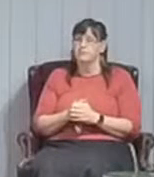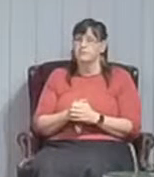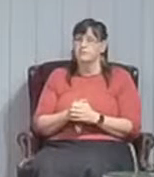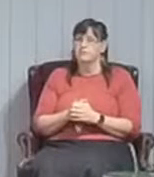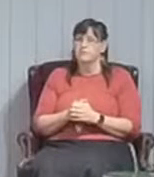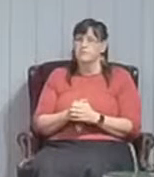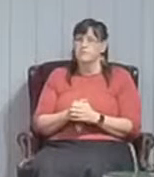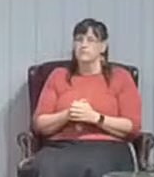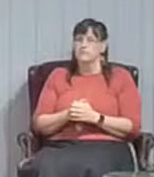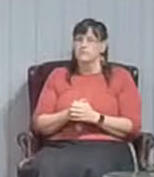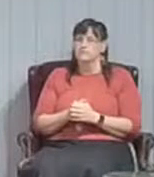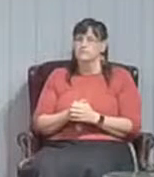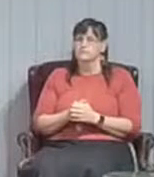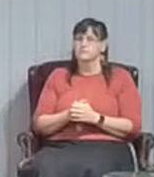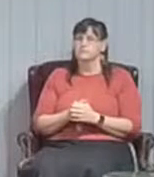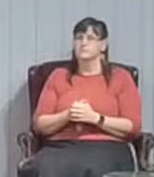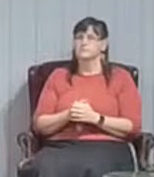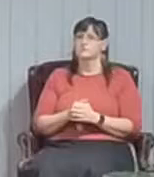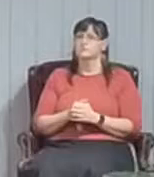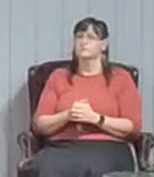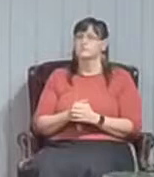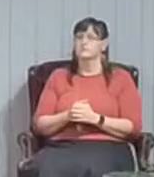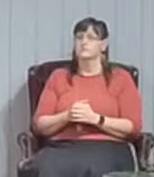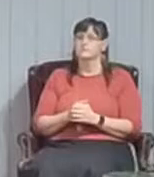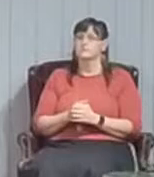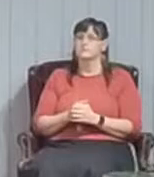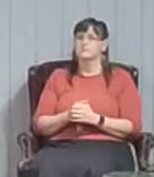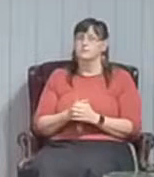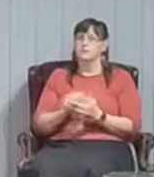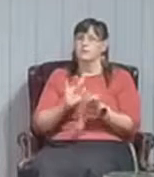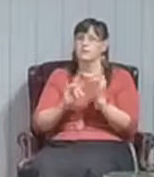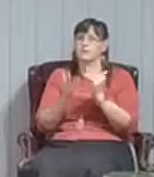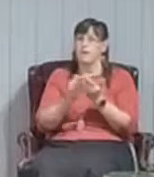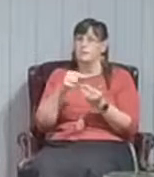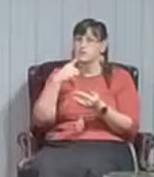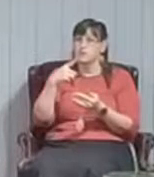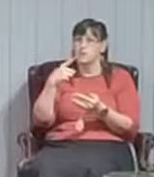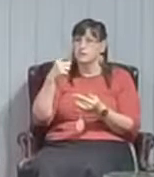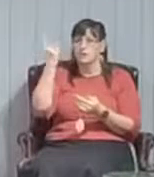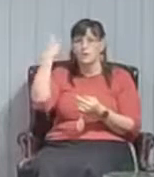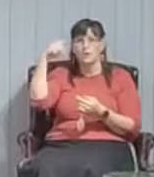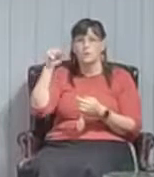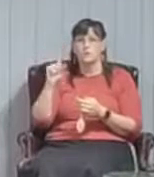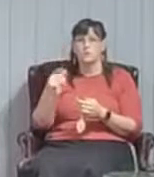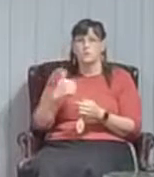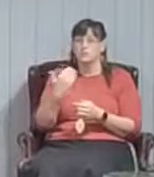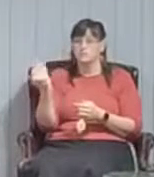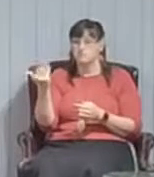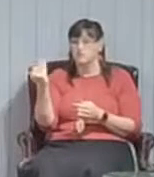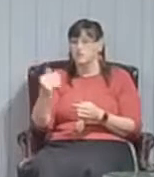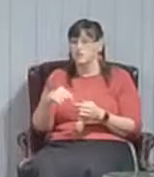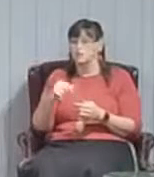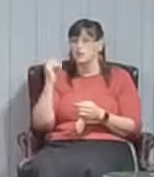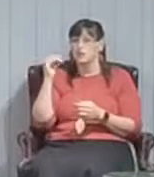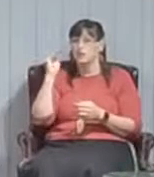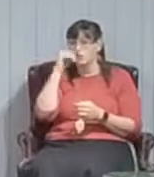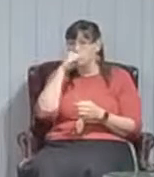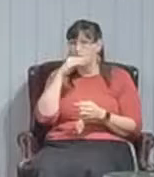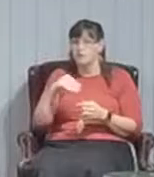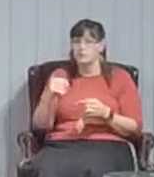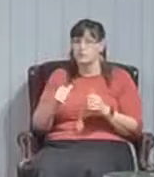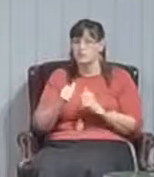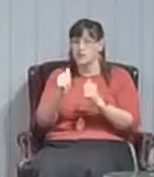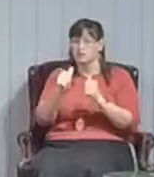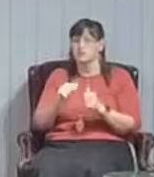in the Sunday school hour, adult Sunday school hour, but the Bible says, "For such are false apostles, deceitful workers,